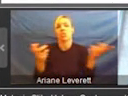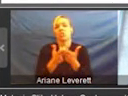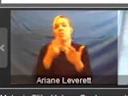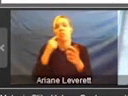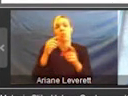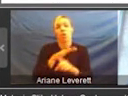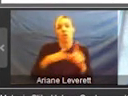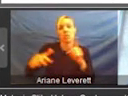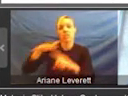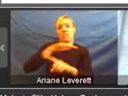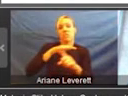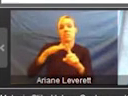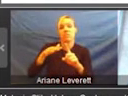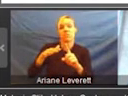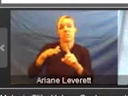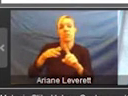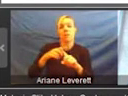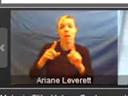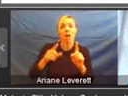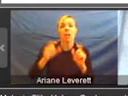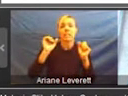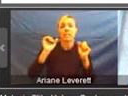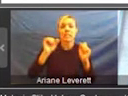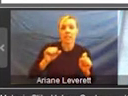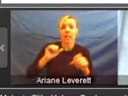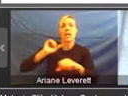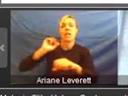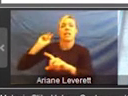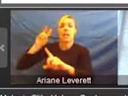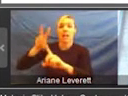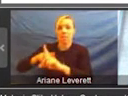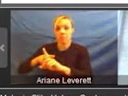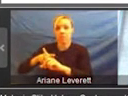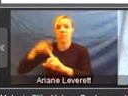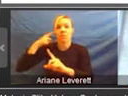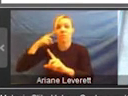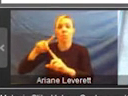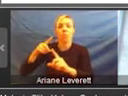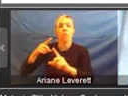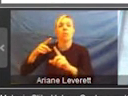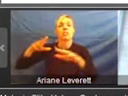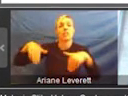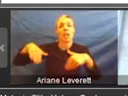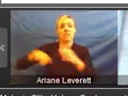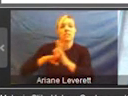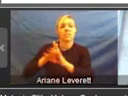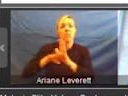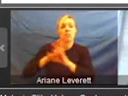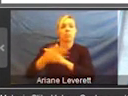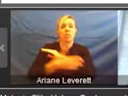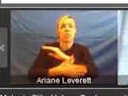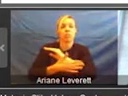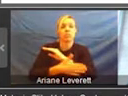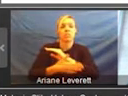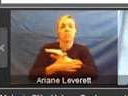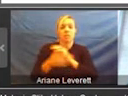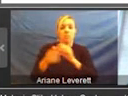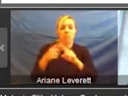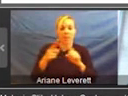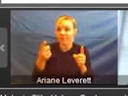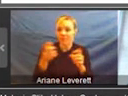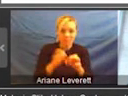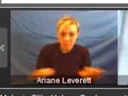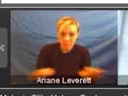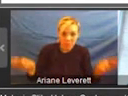be implemented in developing countries as well. But I mean, we have mentioned the importance of context